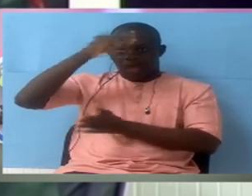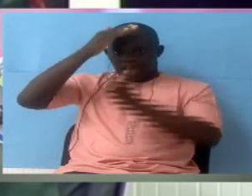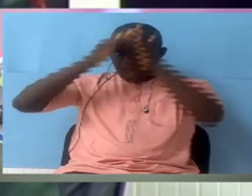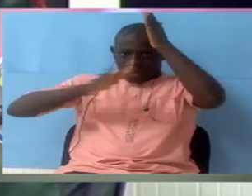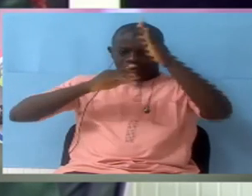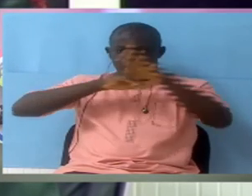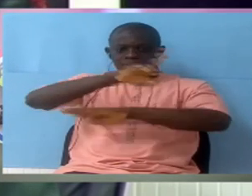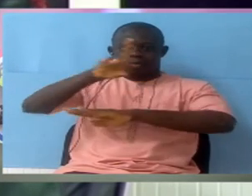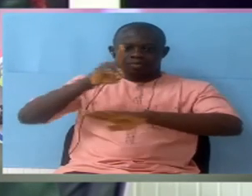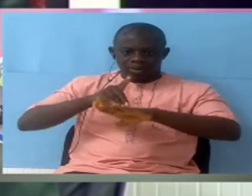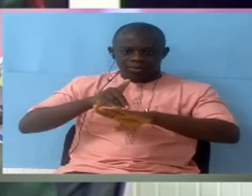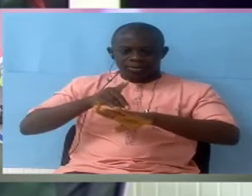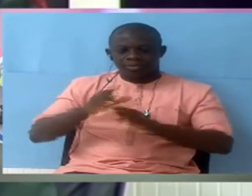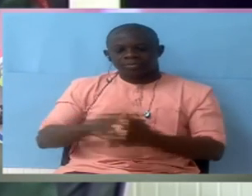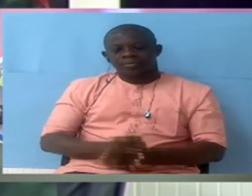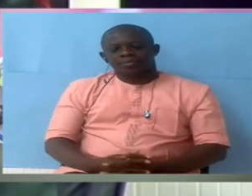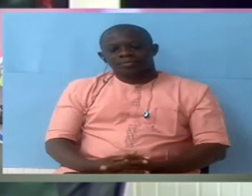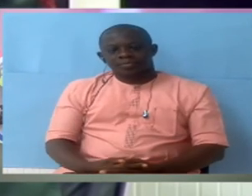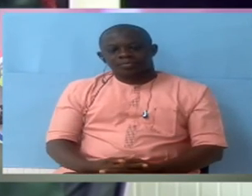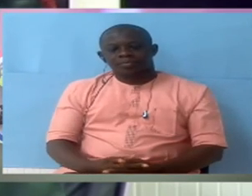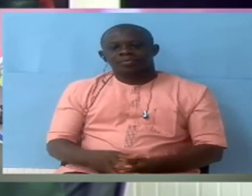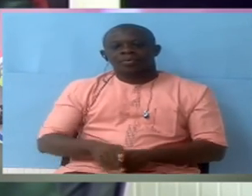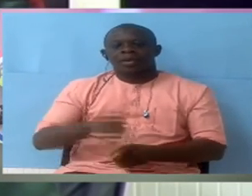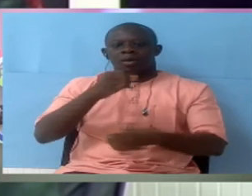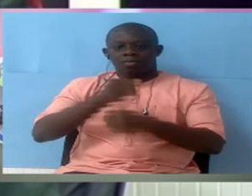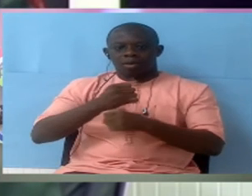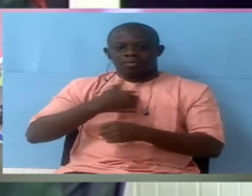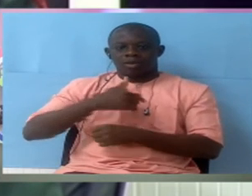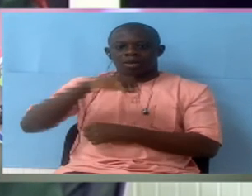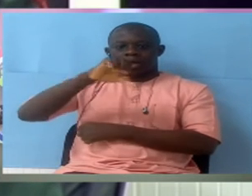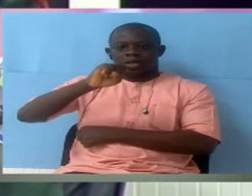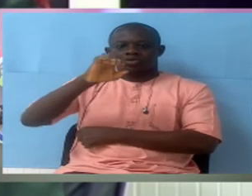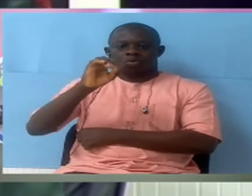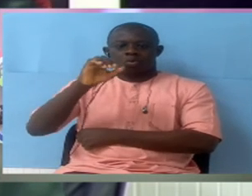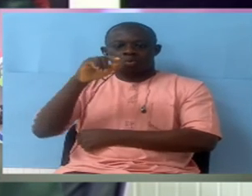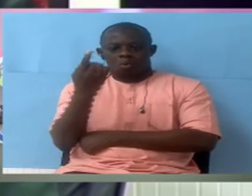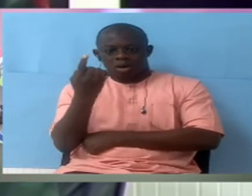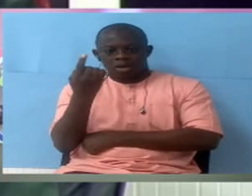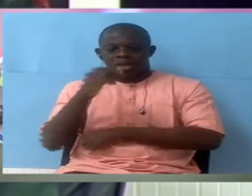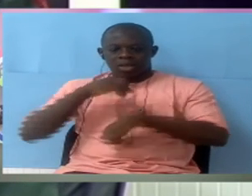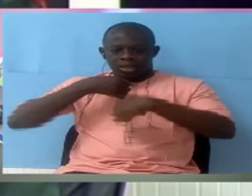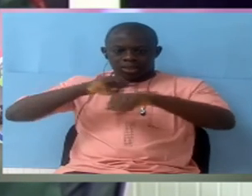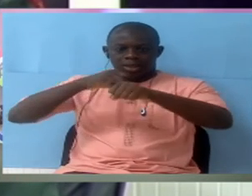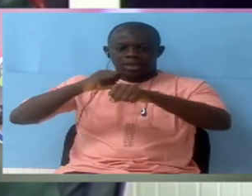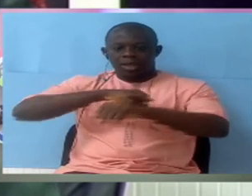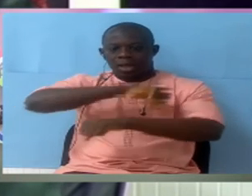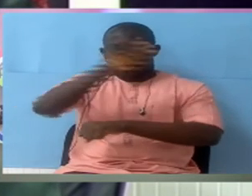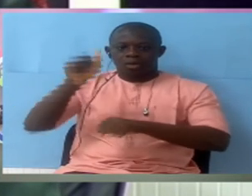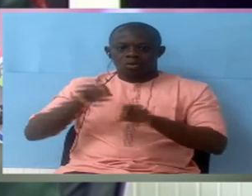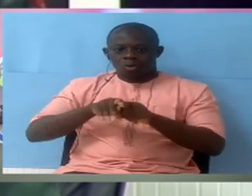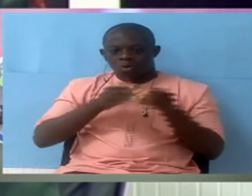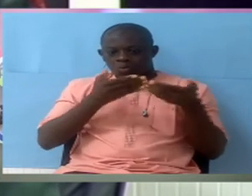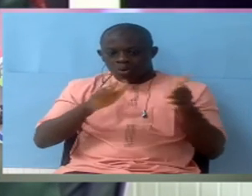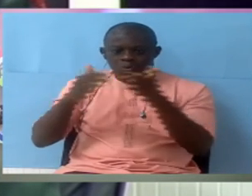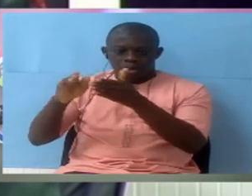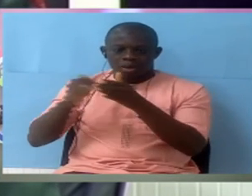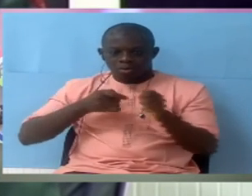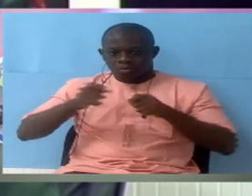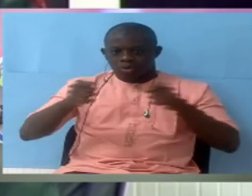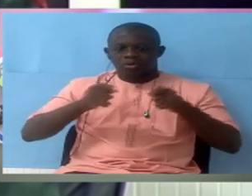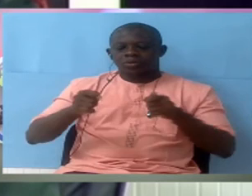ci makani soldari. As SO1 training and operation. Ma nek fa li ñu wax SO1 training and